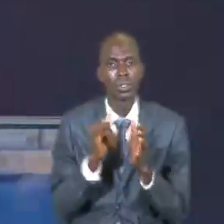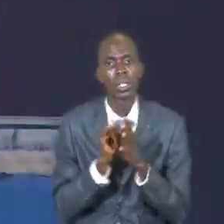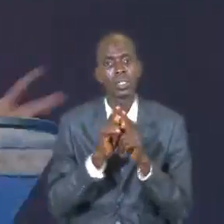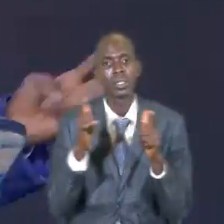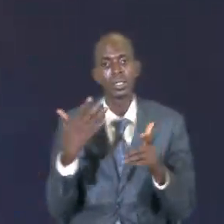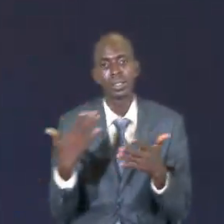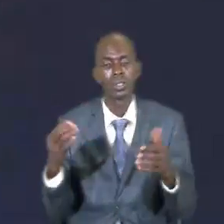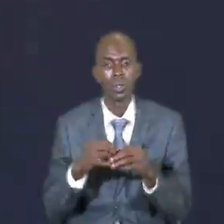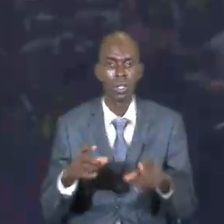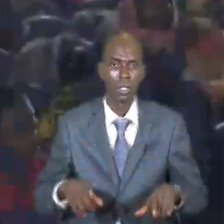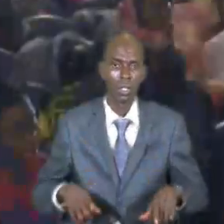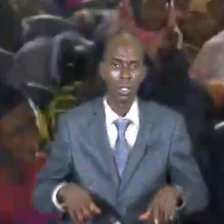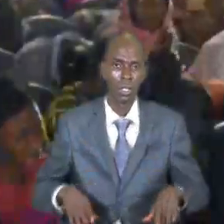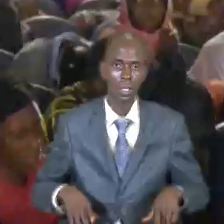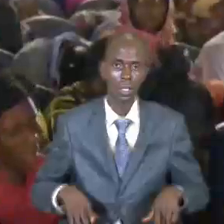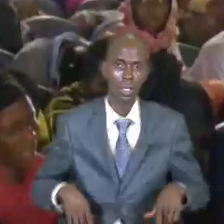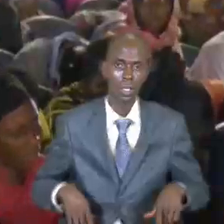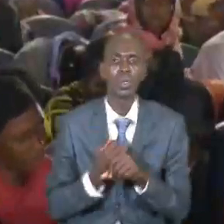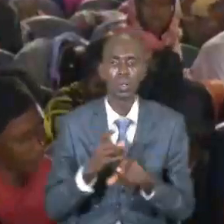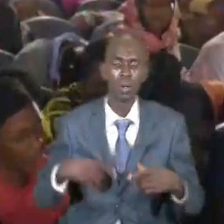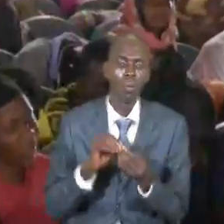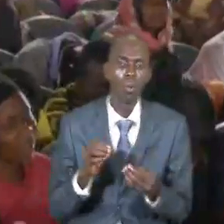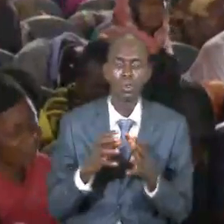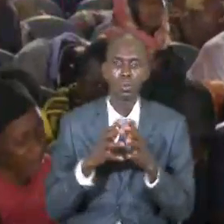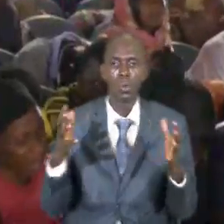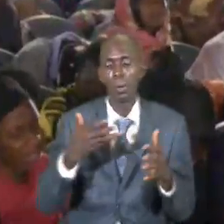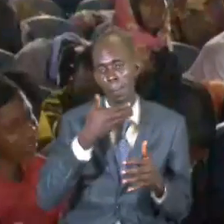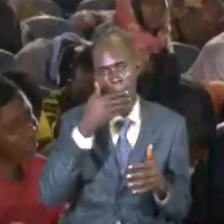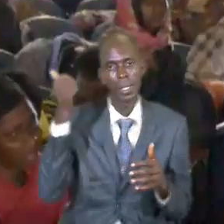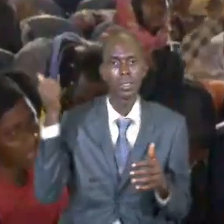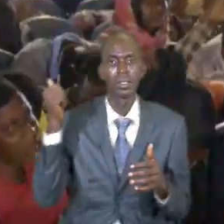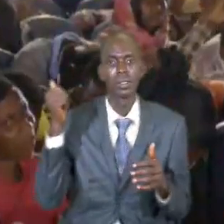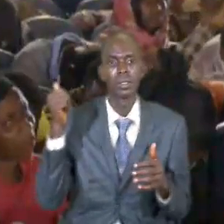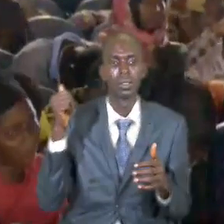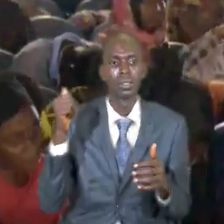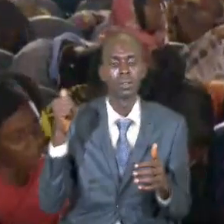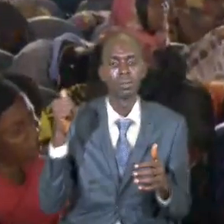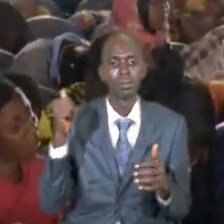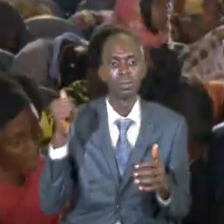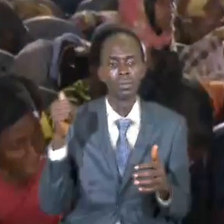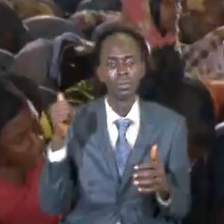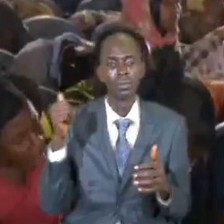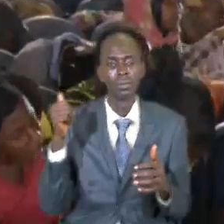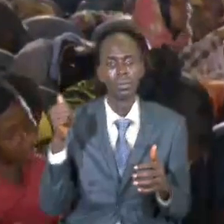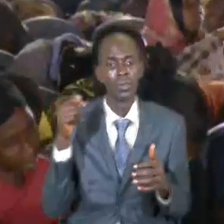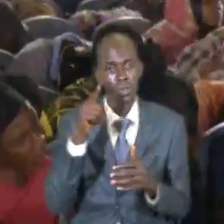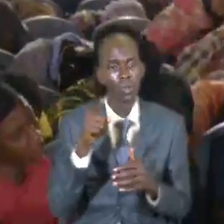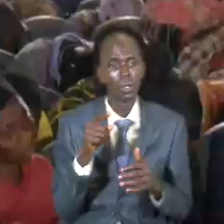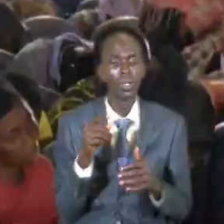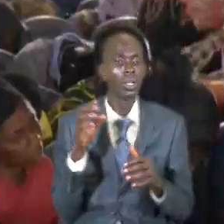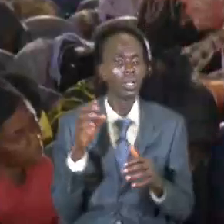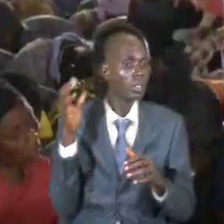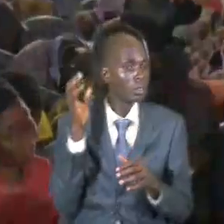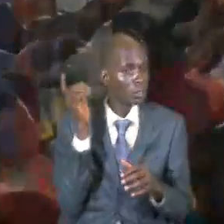a brighter life, a higher life. Where are you? Far to the back. You are hearing the voice of the Lord saying, why don't